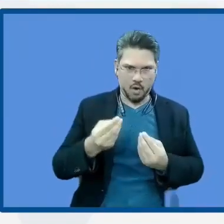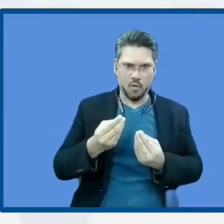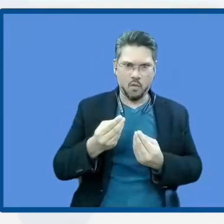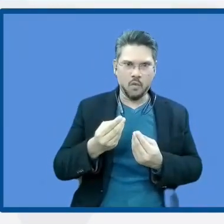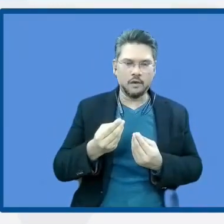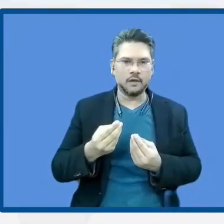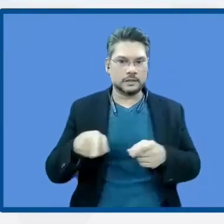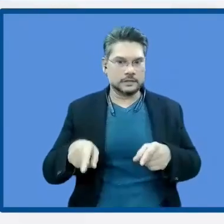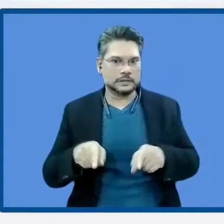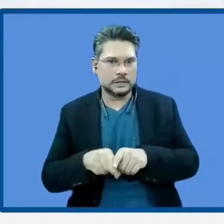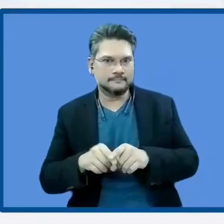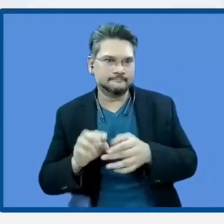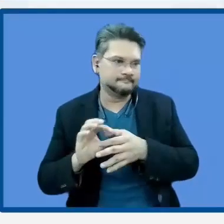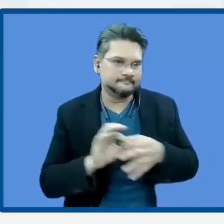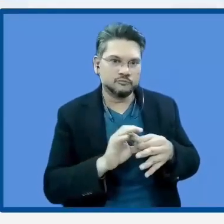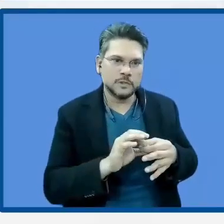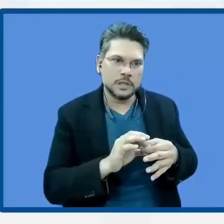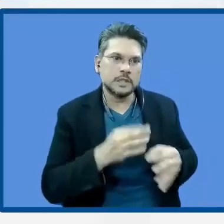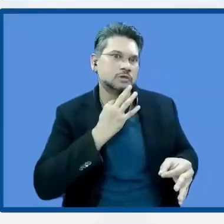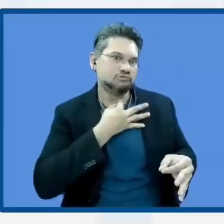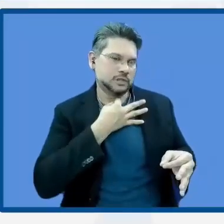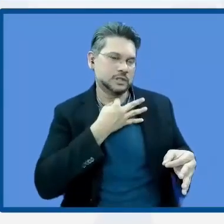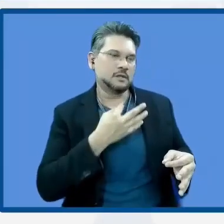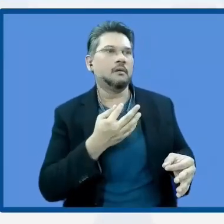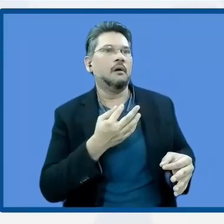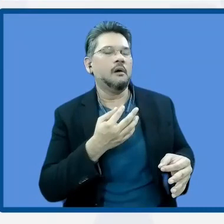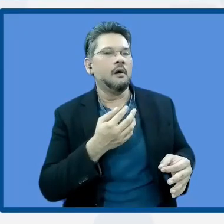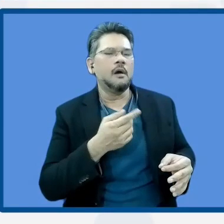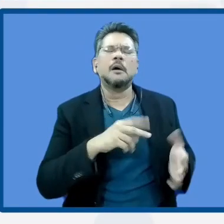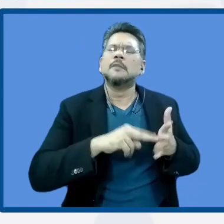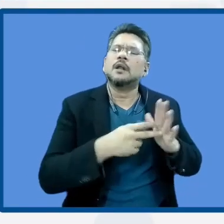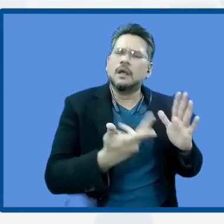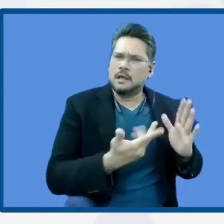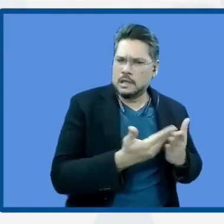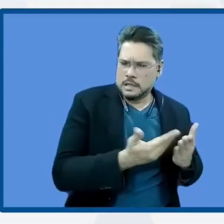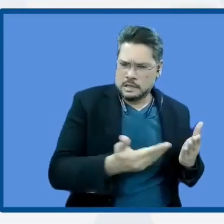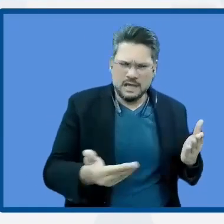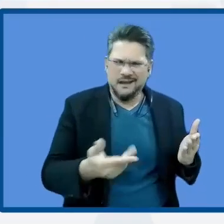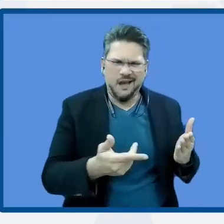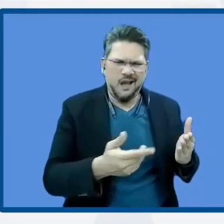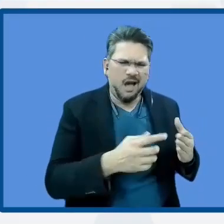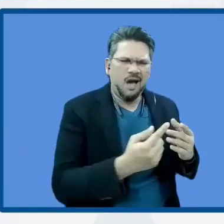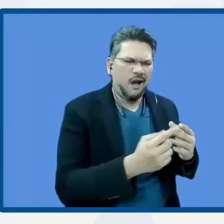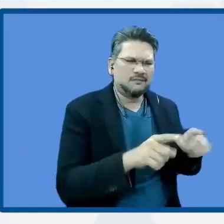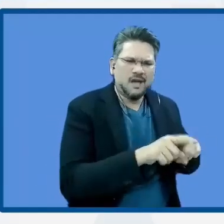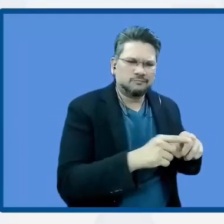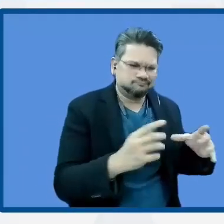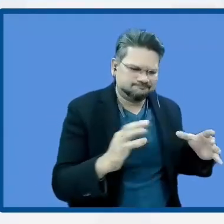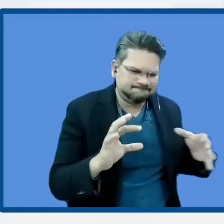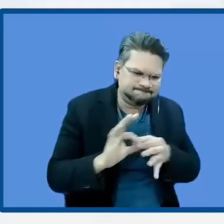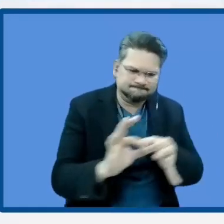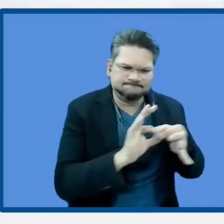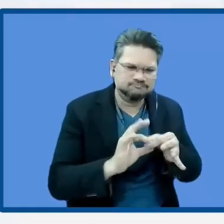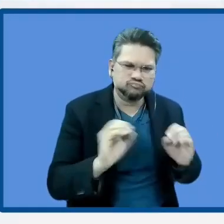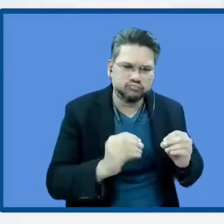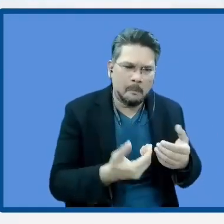is that there are resources that have been too fragmentedly used. to